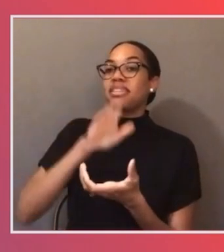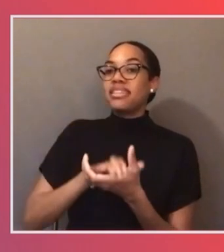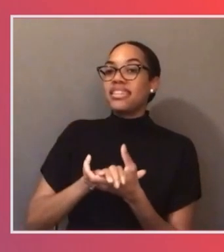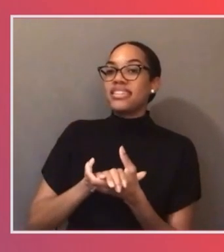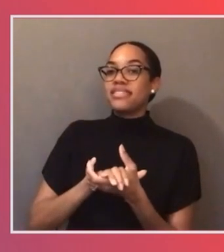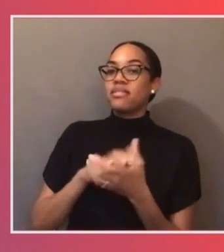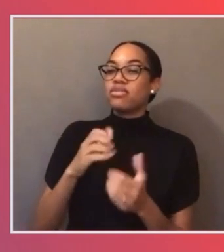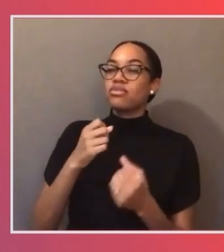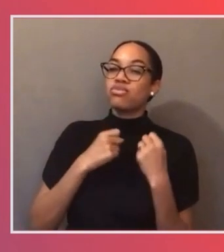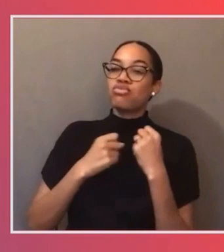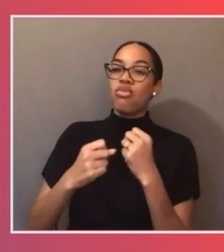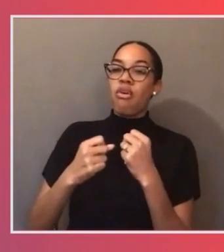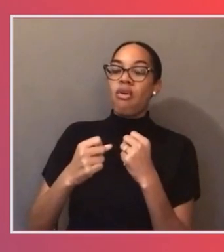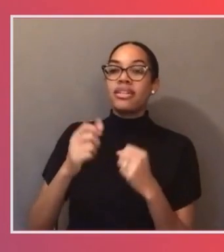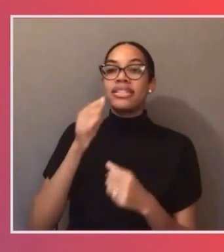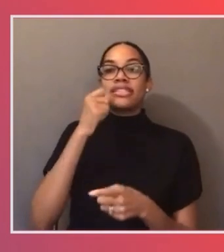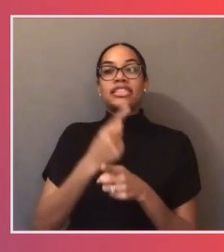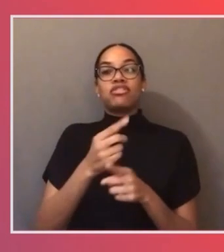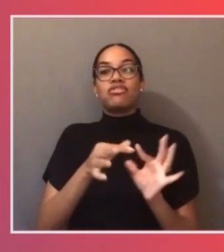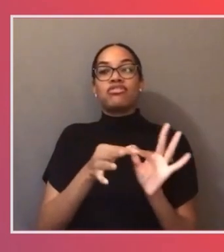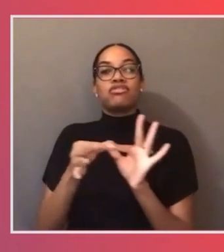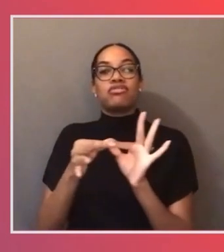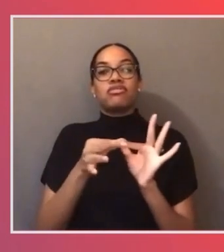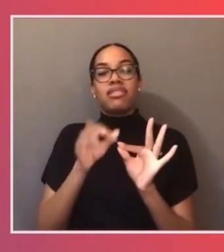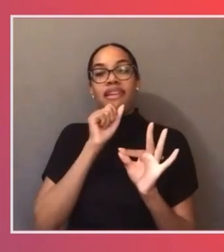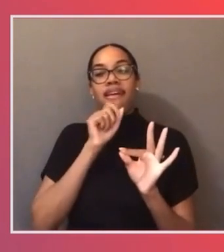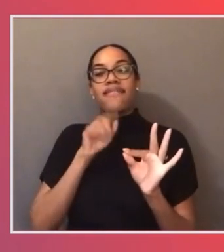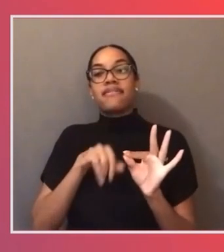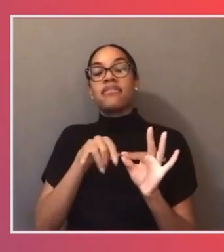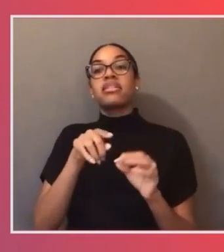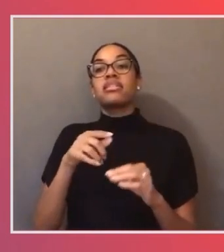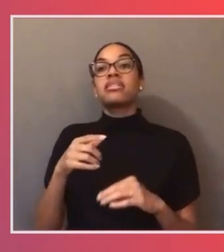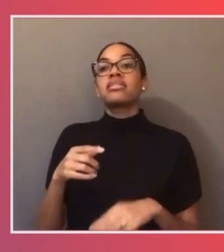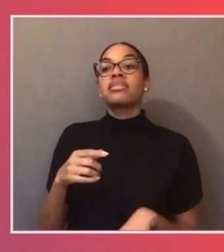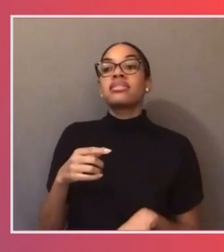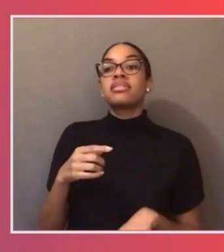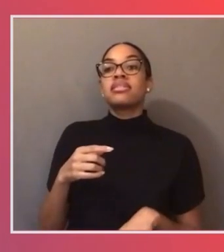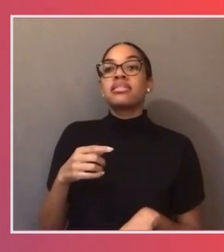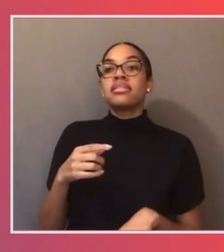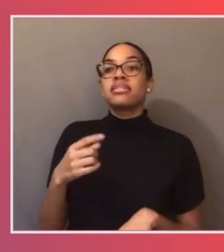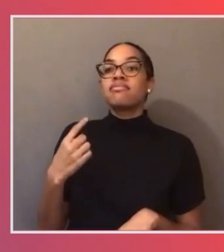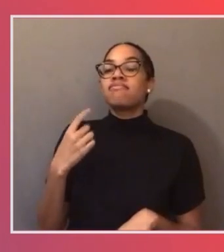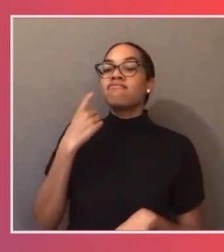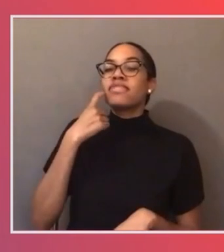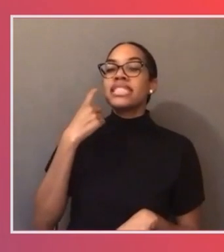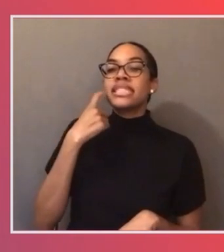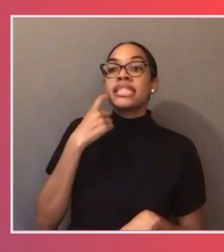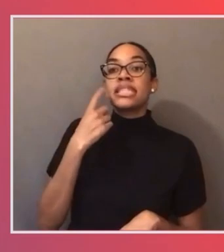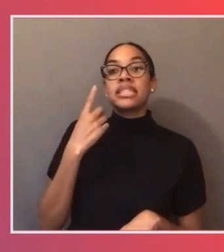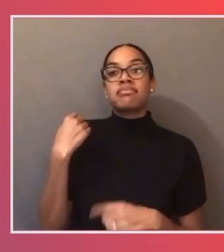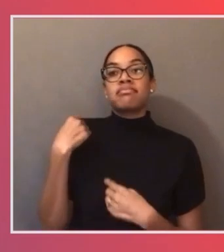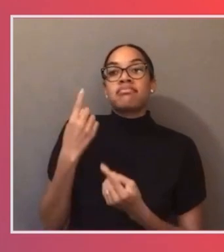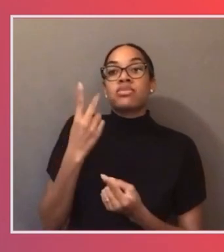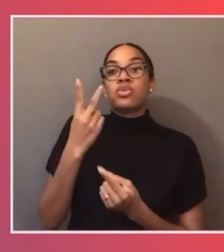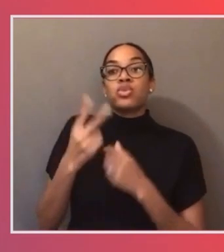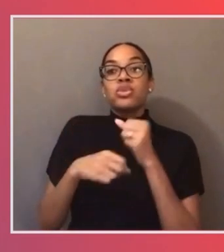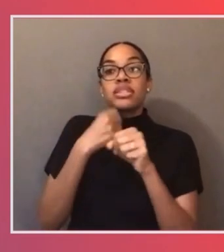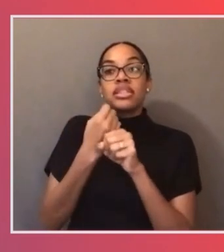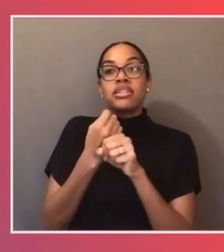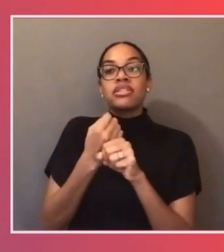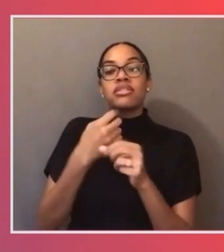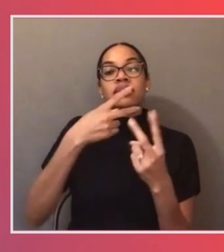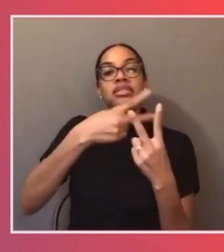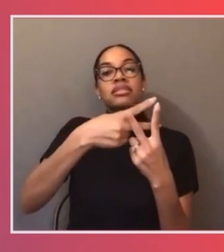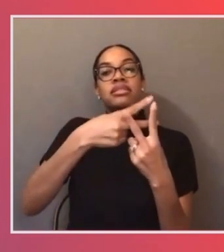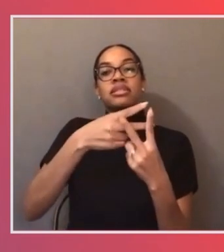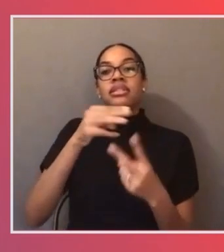in the last 2 years, post Me Too, with the movement, and it's the solidarity that has grown within us to